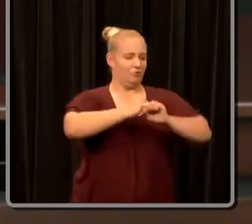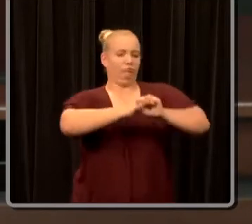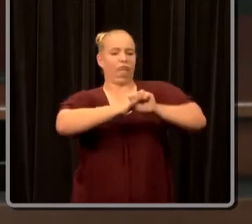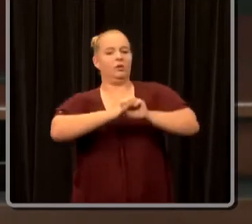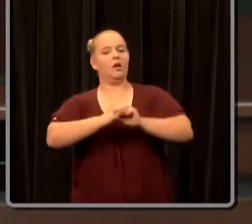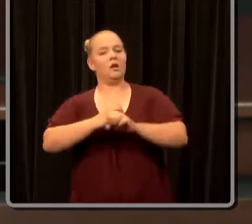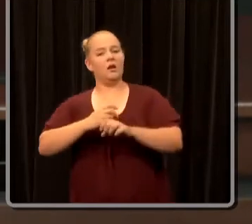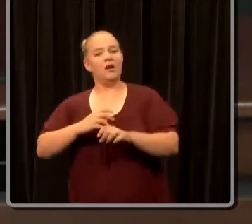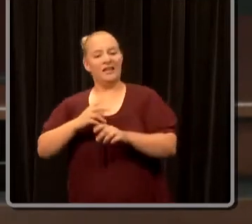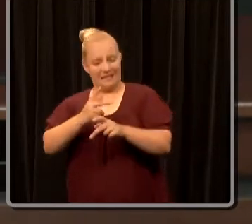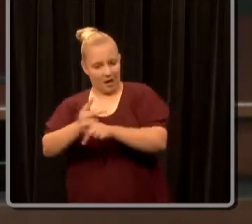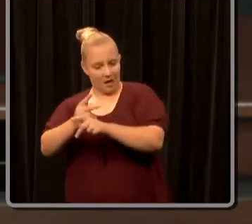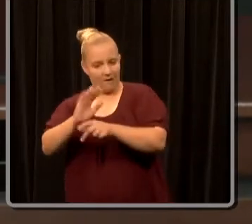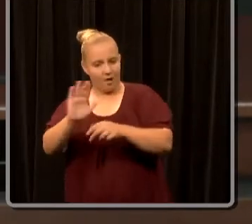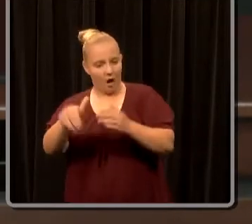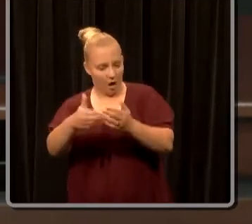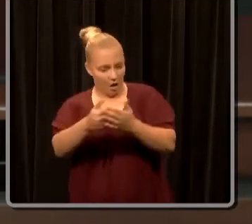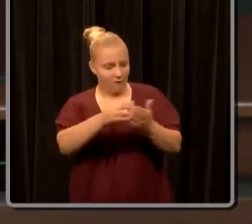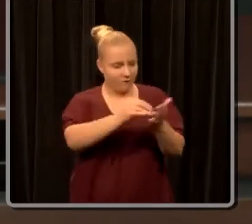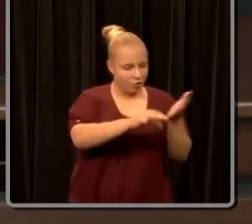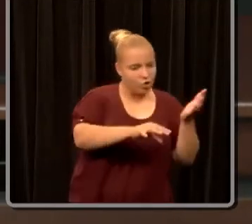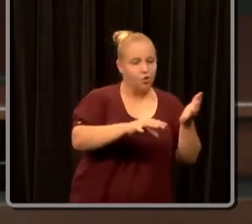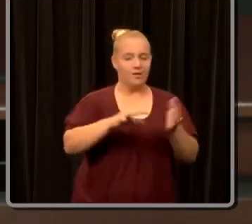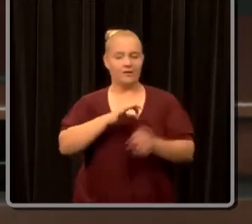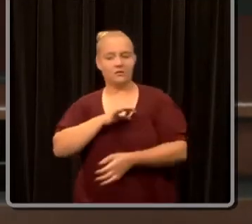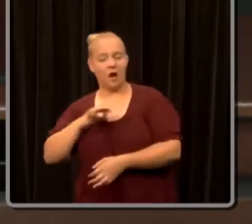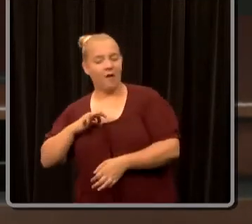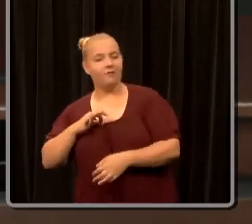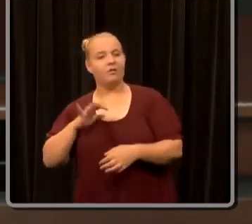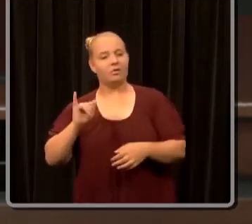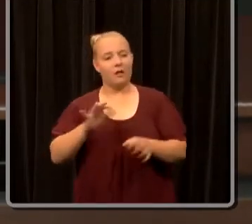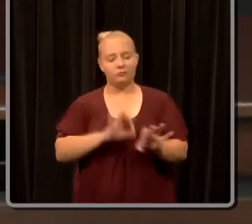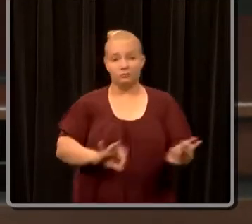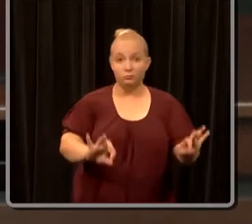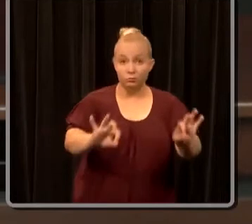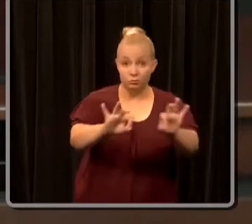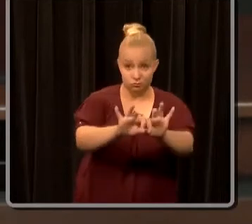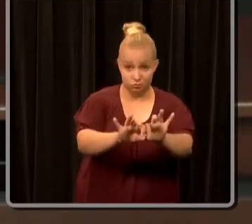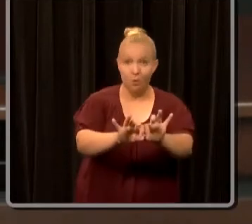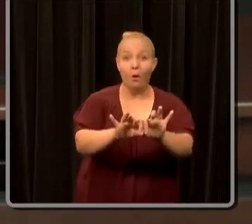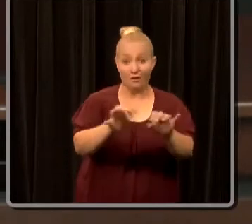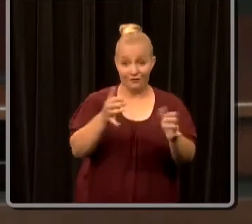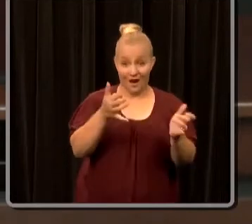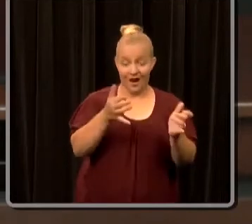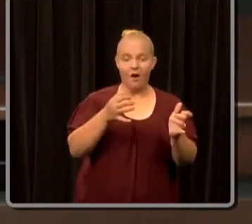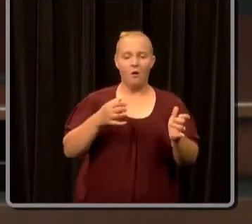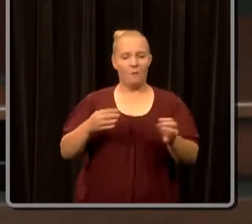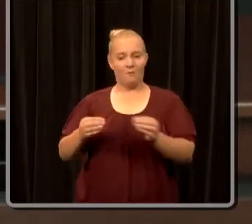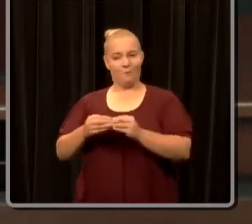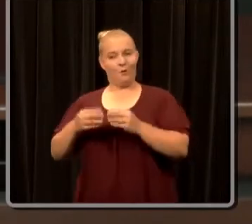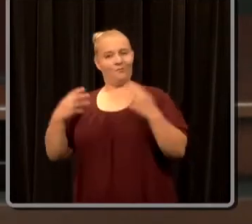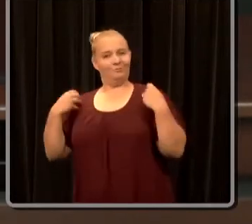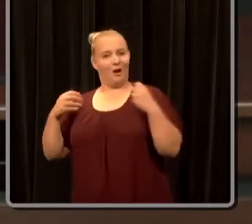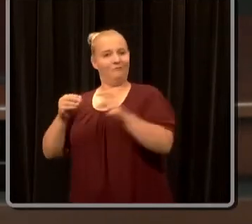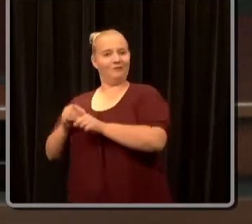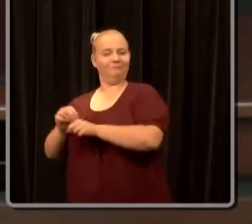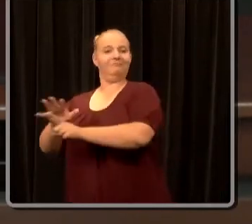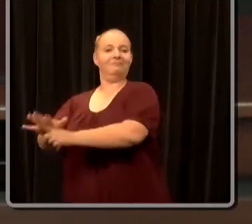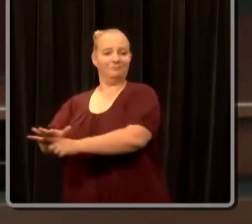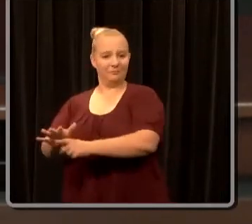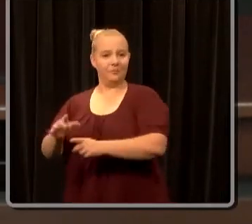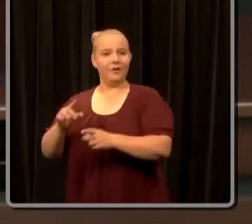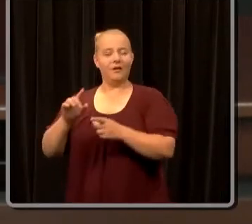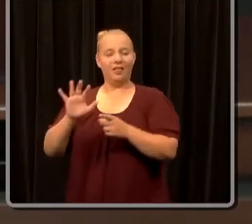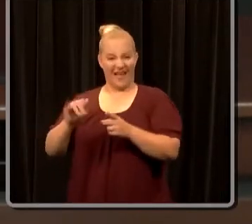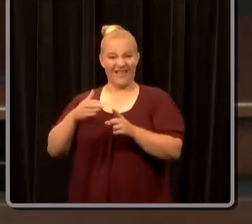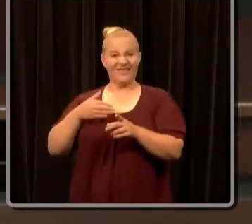just the students, but the staff is it's very important these days and brings a lot more confidence to one of our